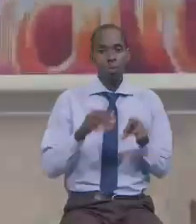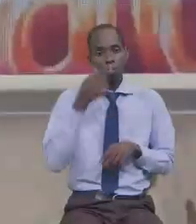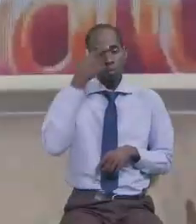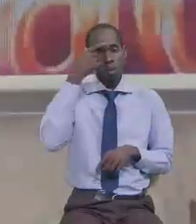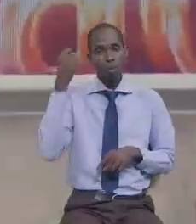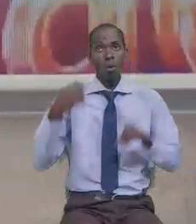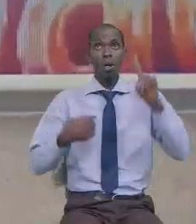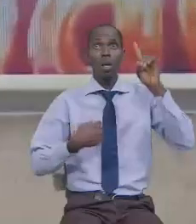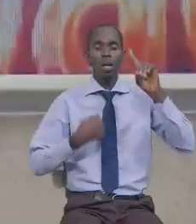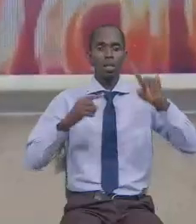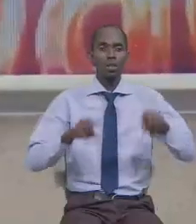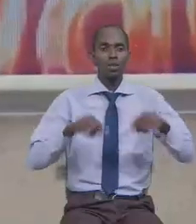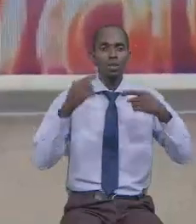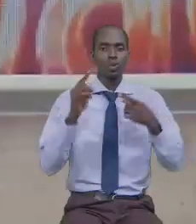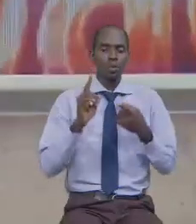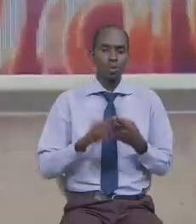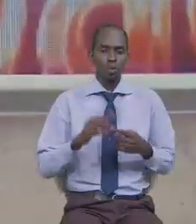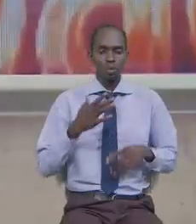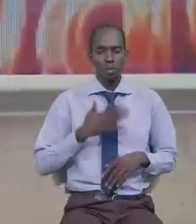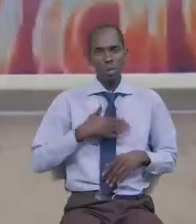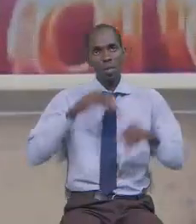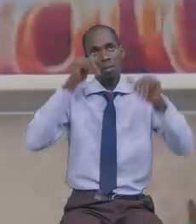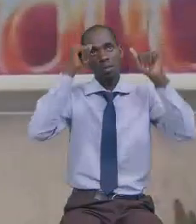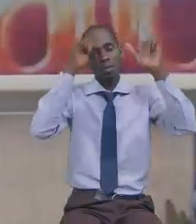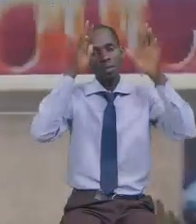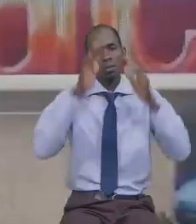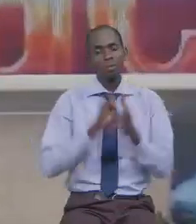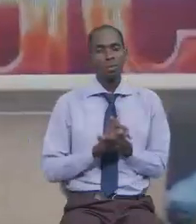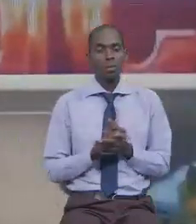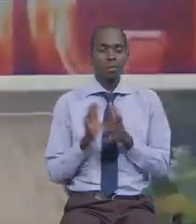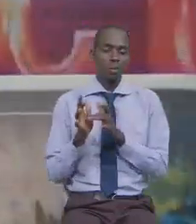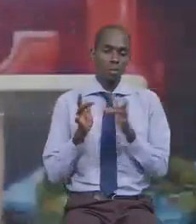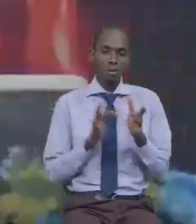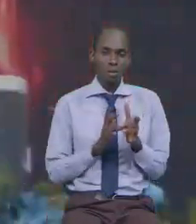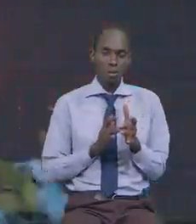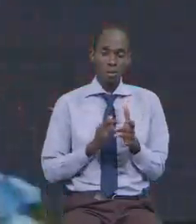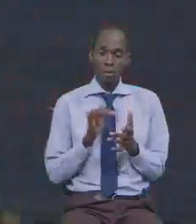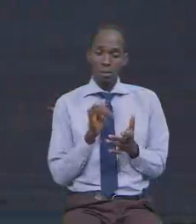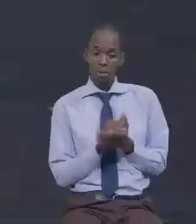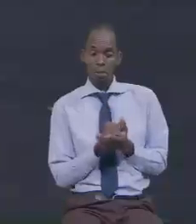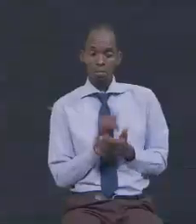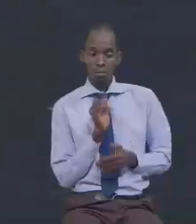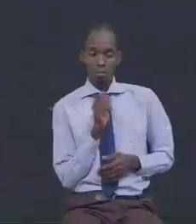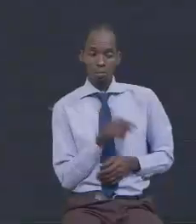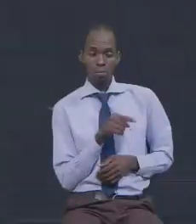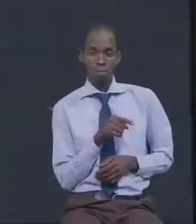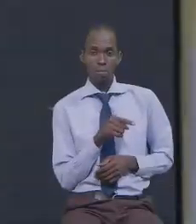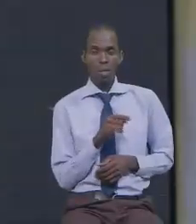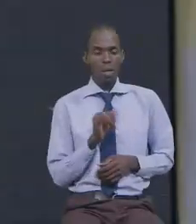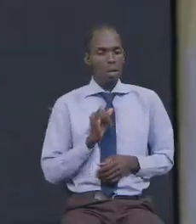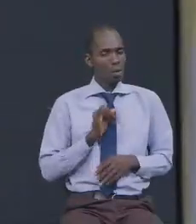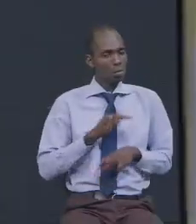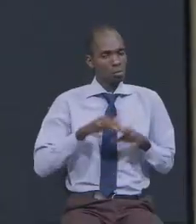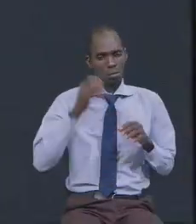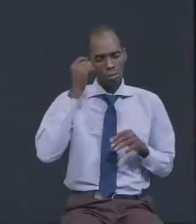because I go to my Father. Jesus, that one I don't